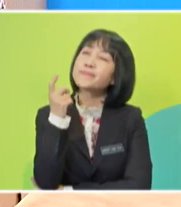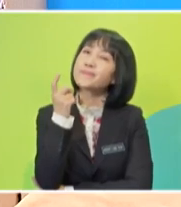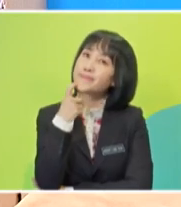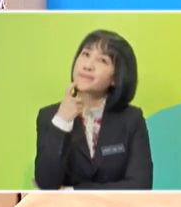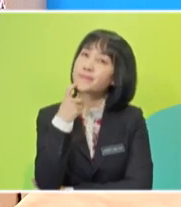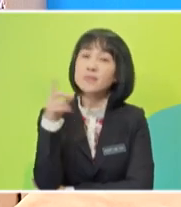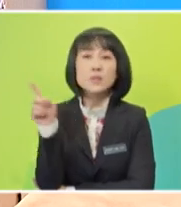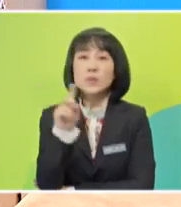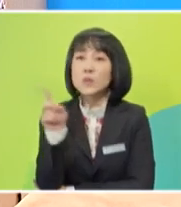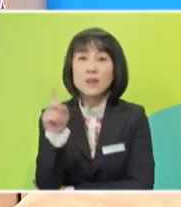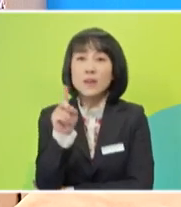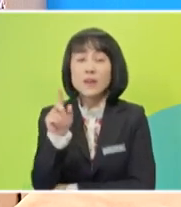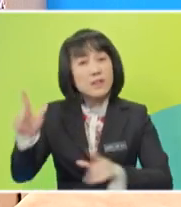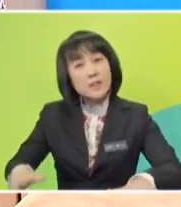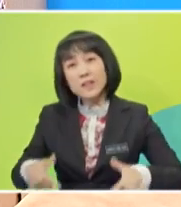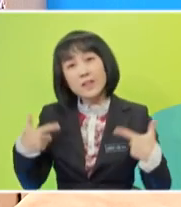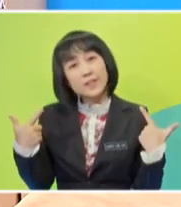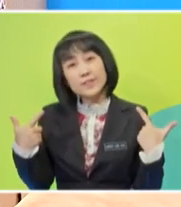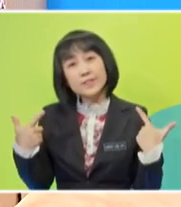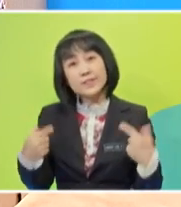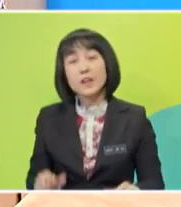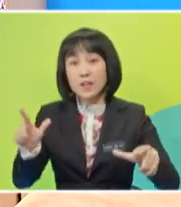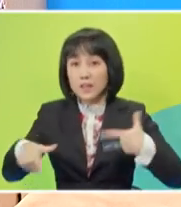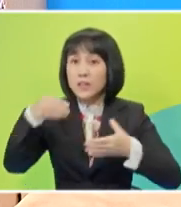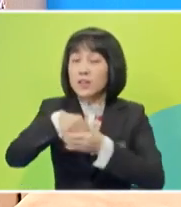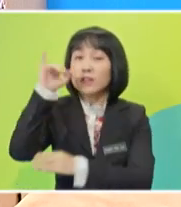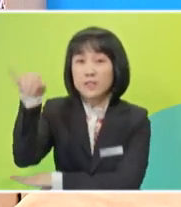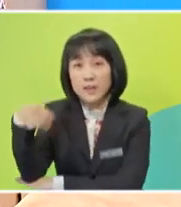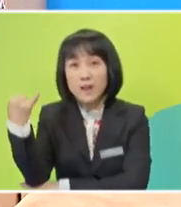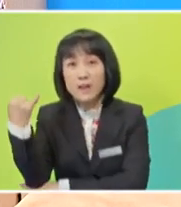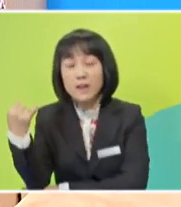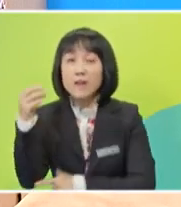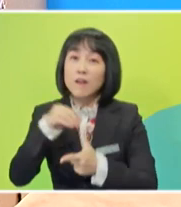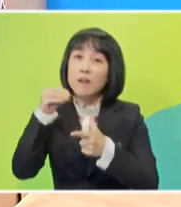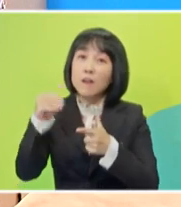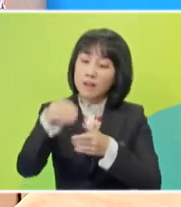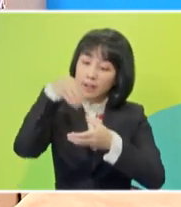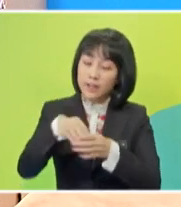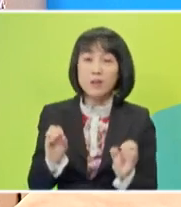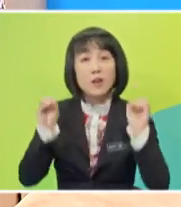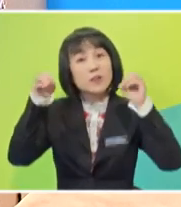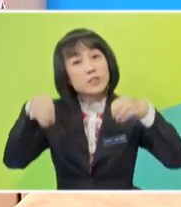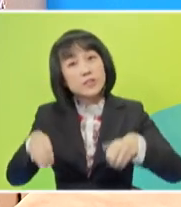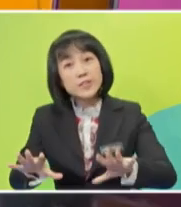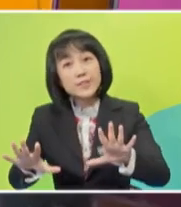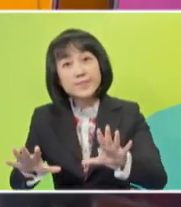where do they live? Do they live in the jungle or is it in the ocean?